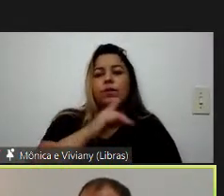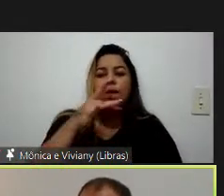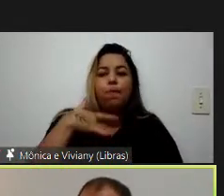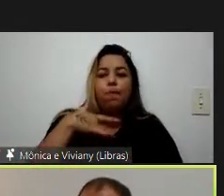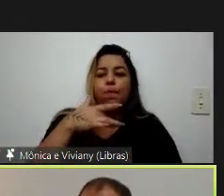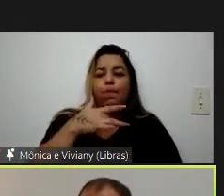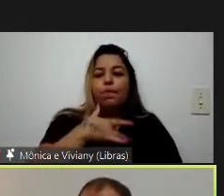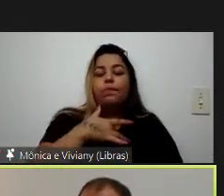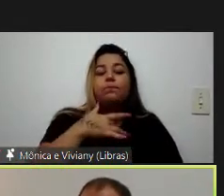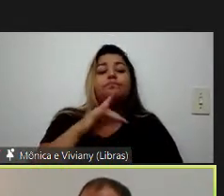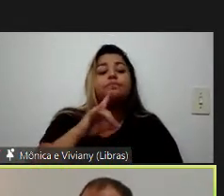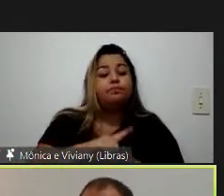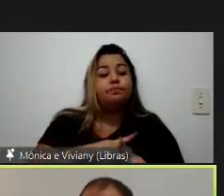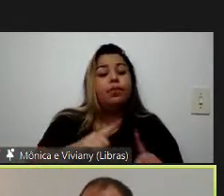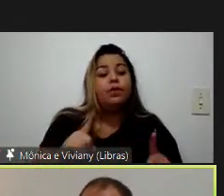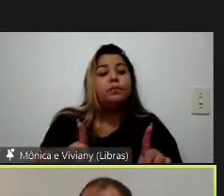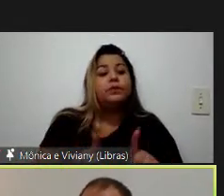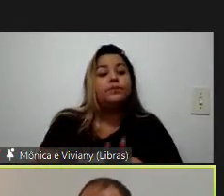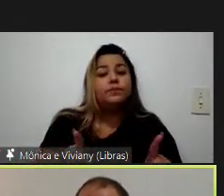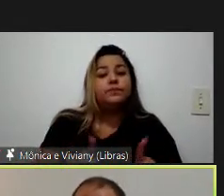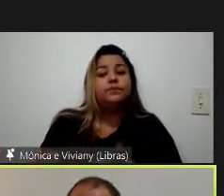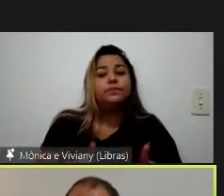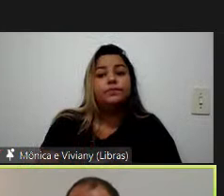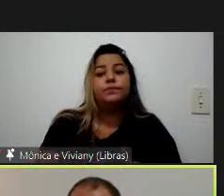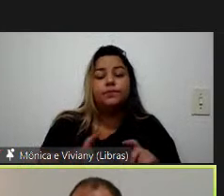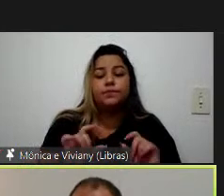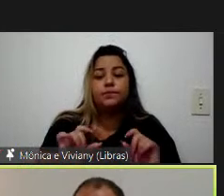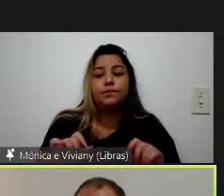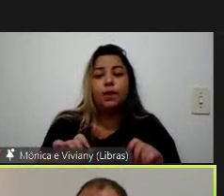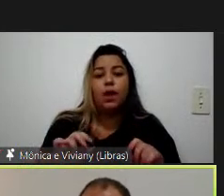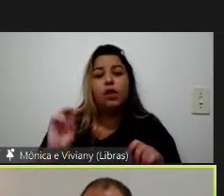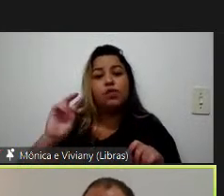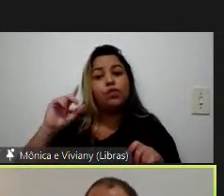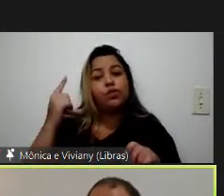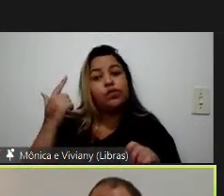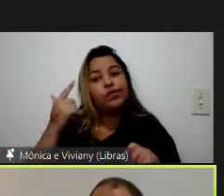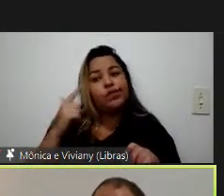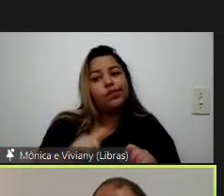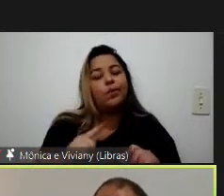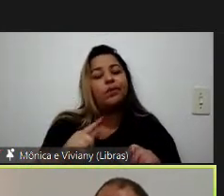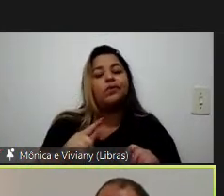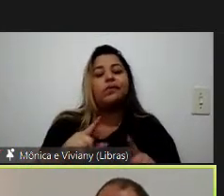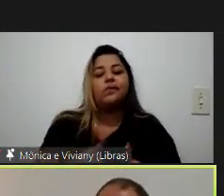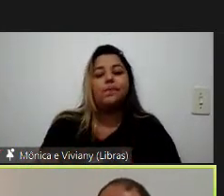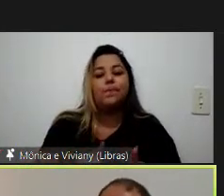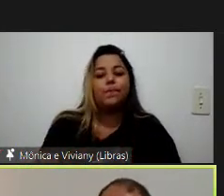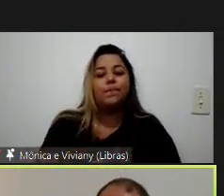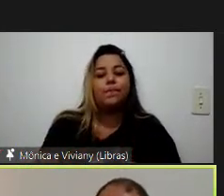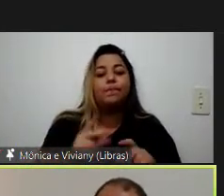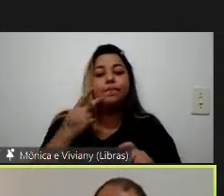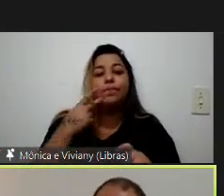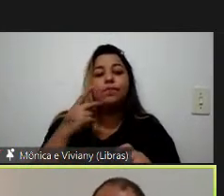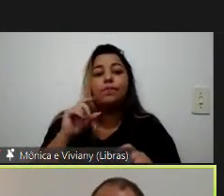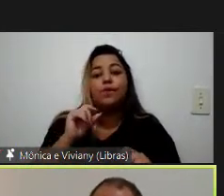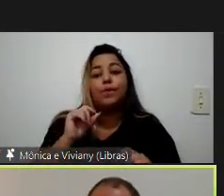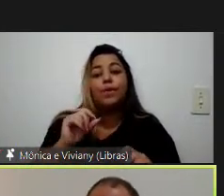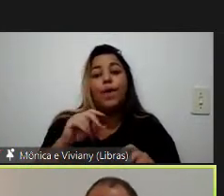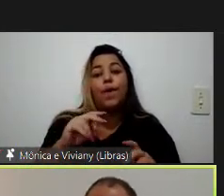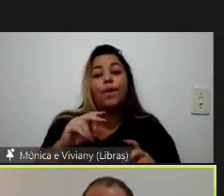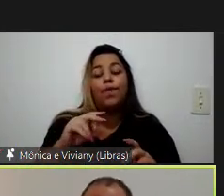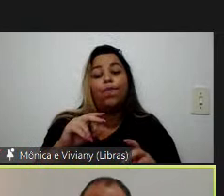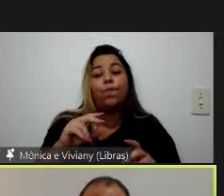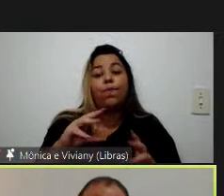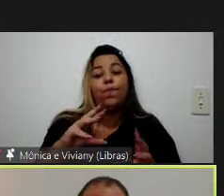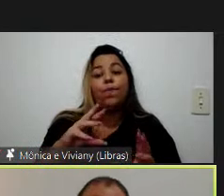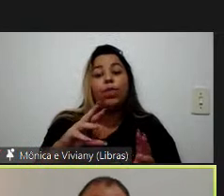other aspects of the human condition on Earth. For example, it has many social